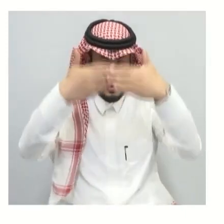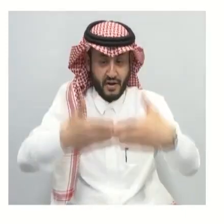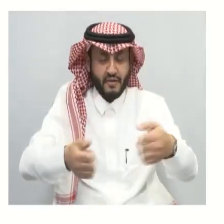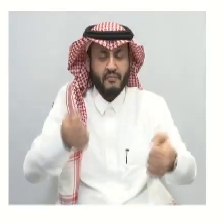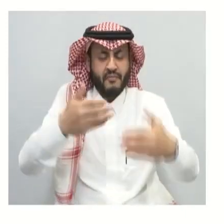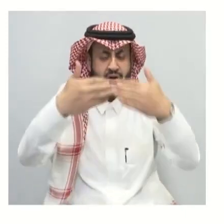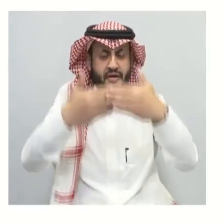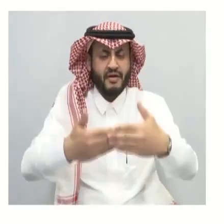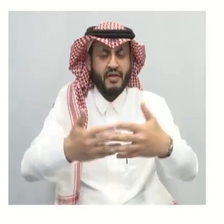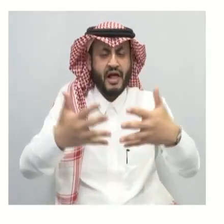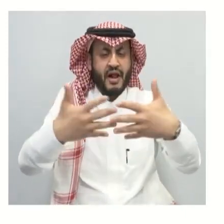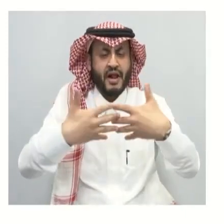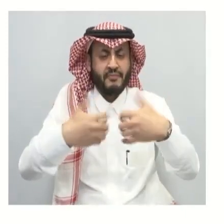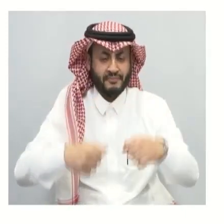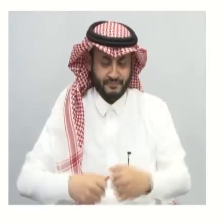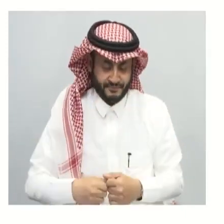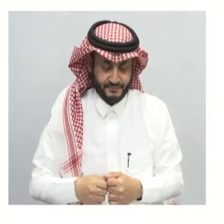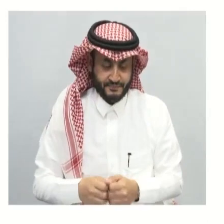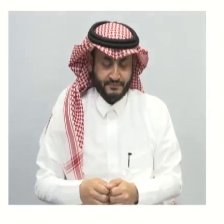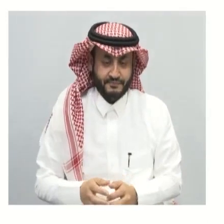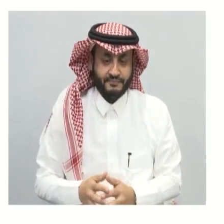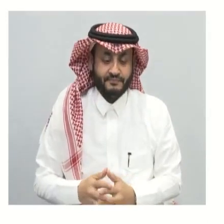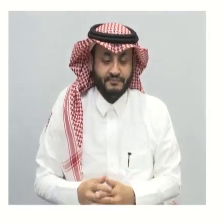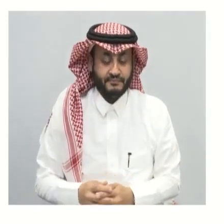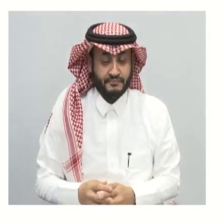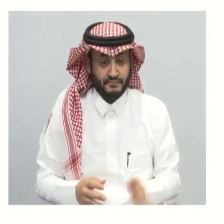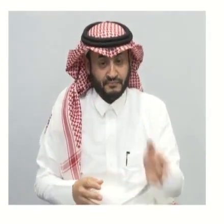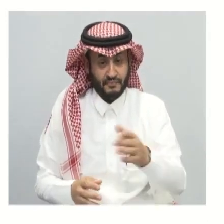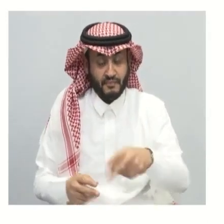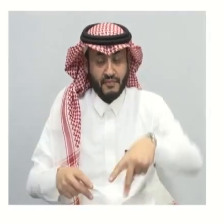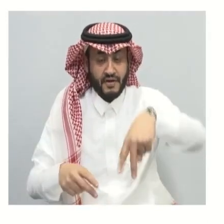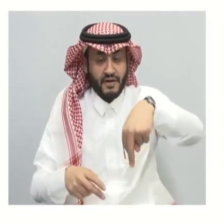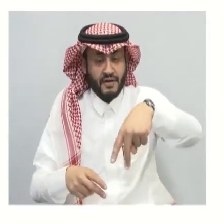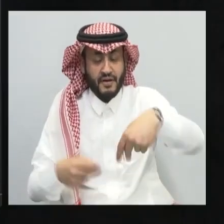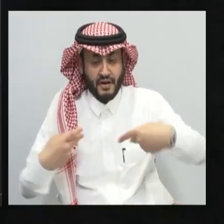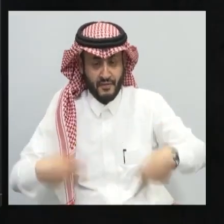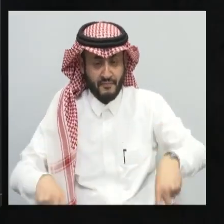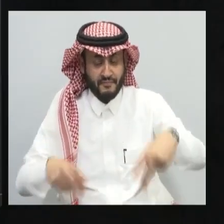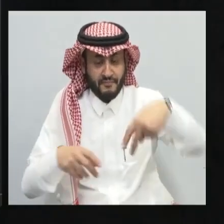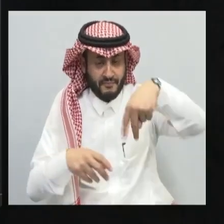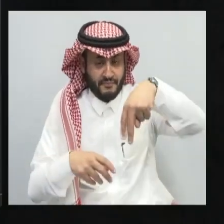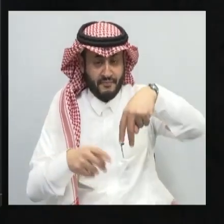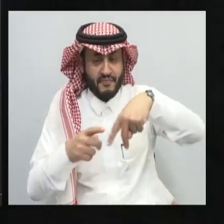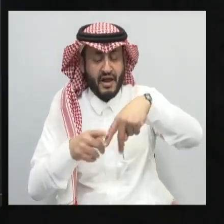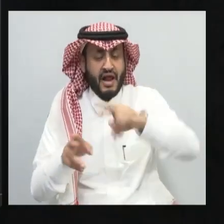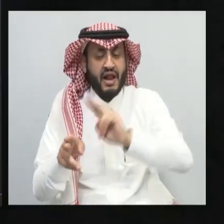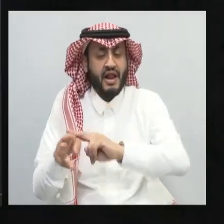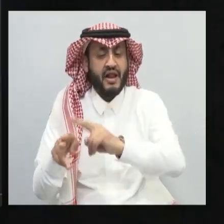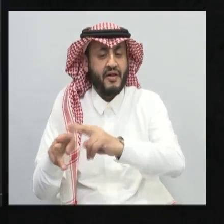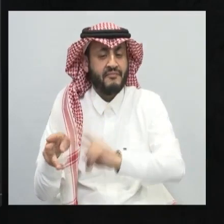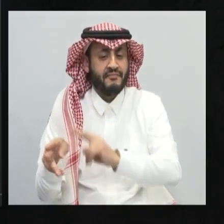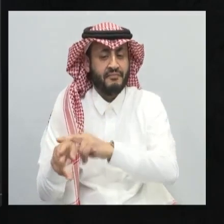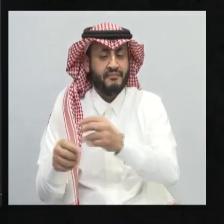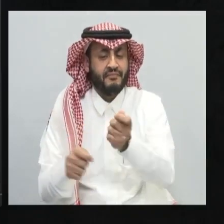car as well, the cracked windshield. And we can speak about the clothing. These pants are